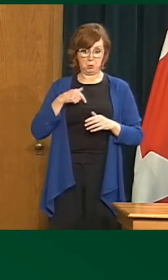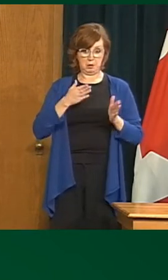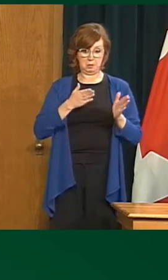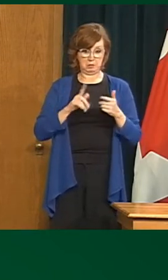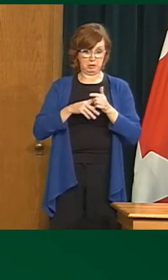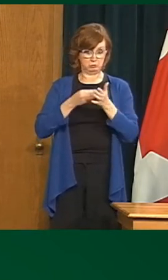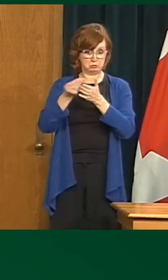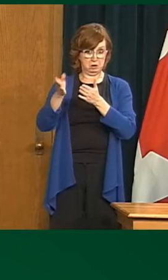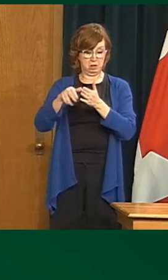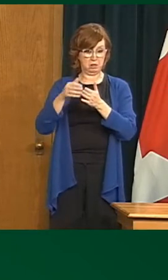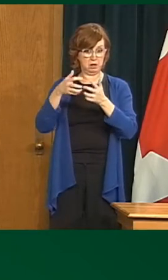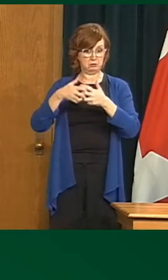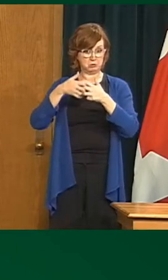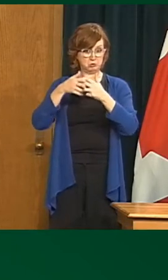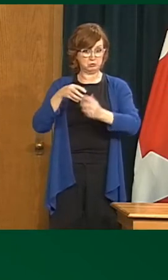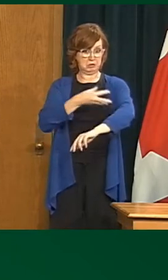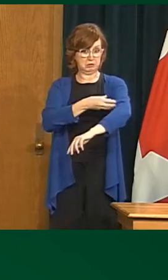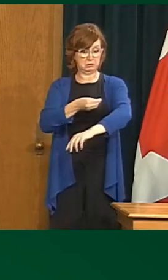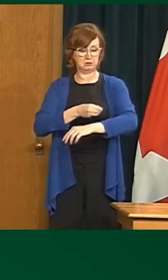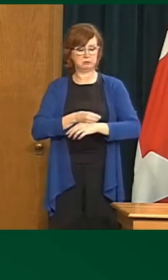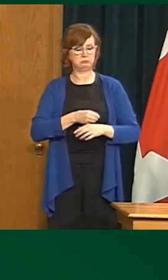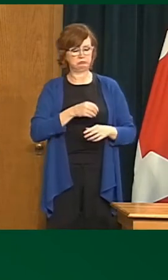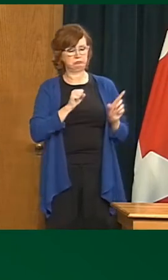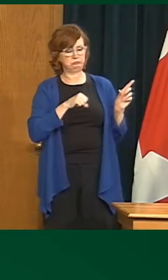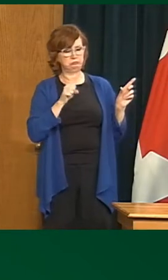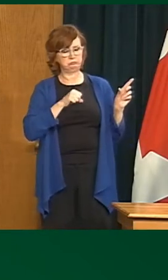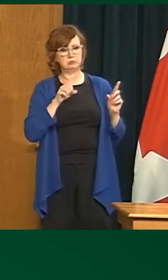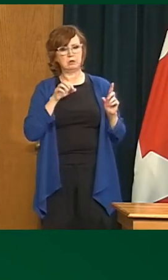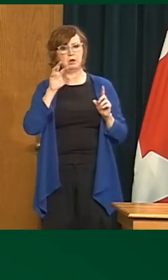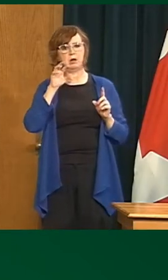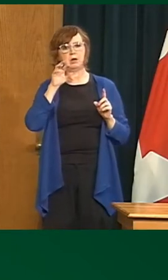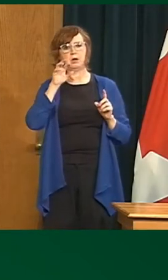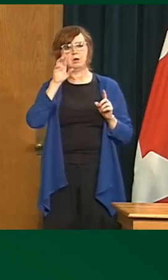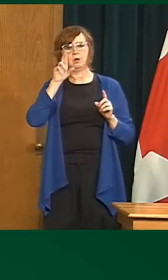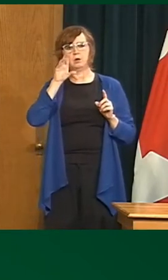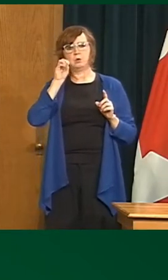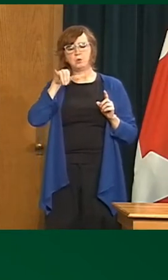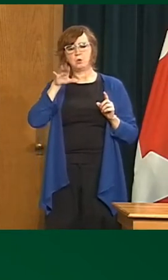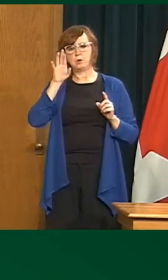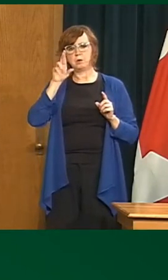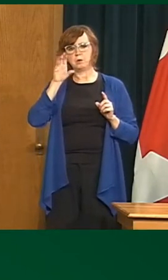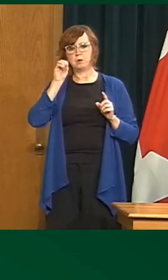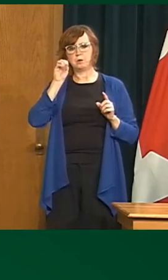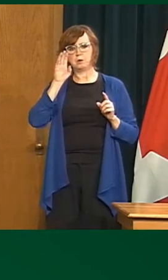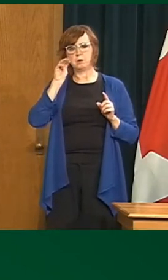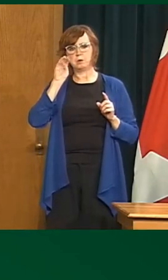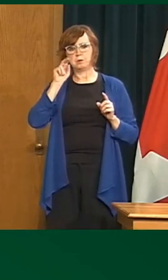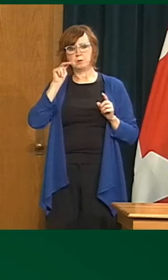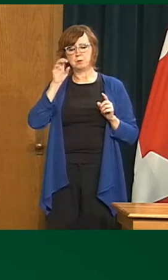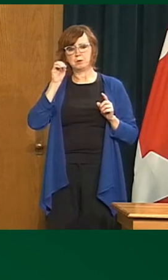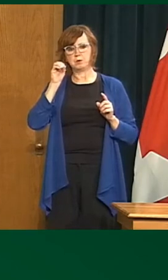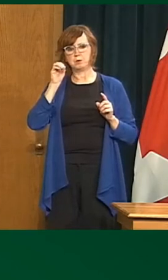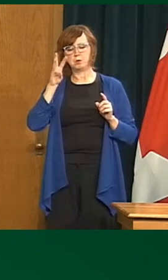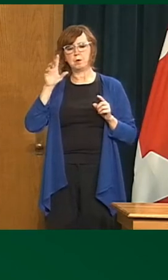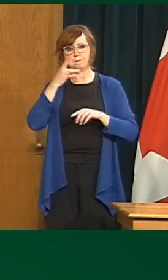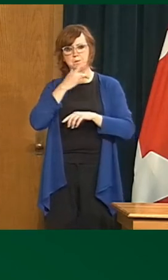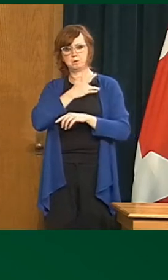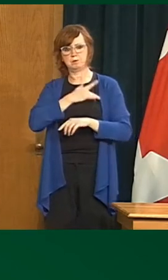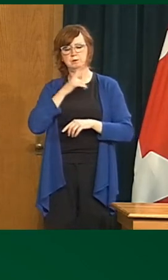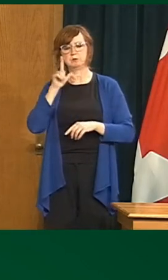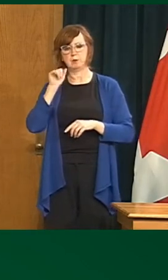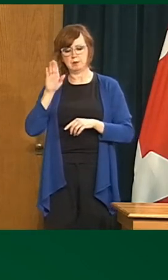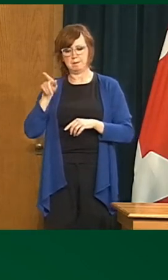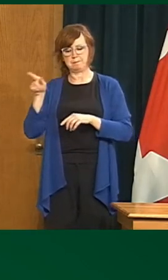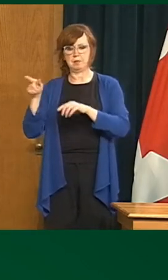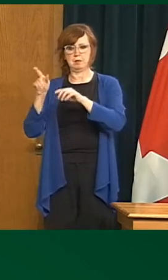Royal Romanov Public Health Lab, they are in contact with the National Microbiology Laboratory, so they validate the tests and